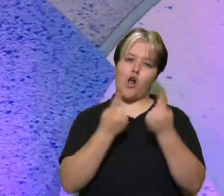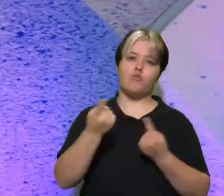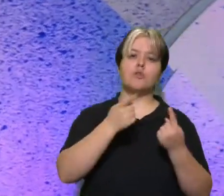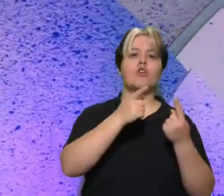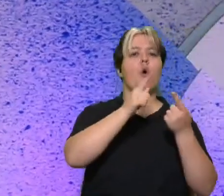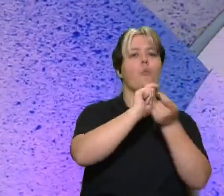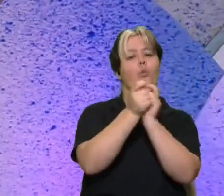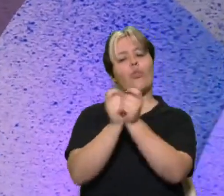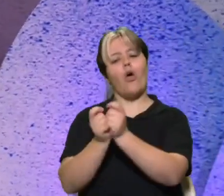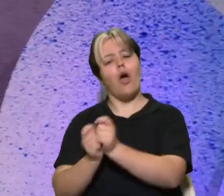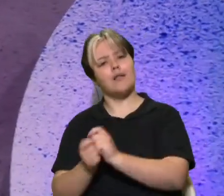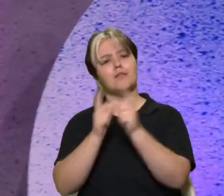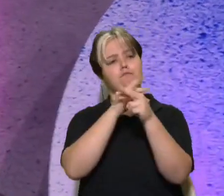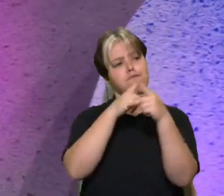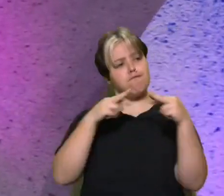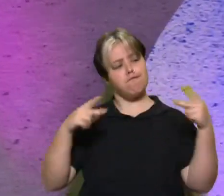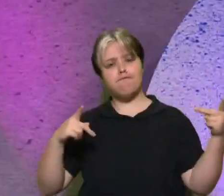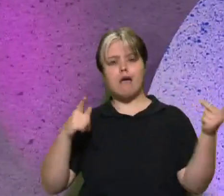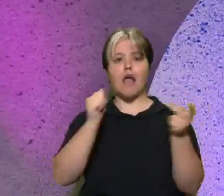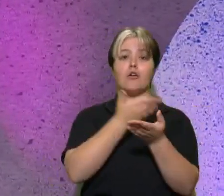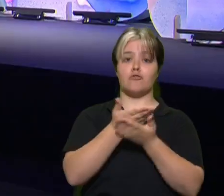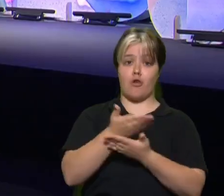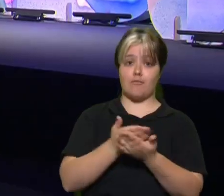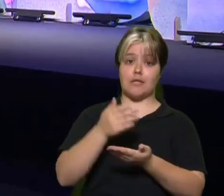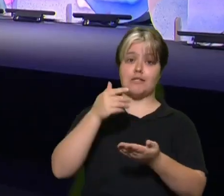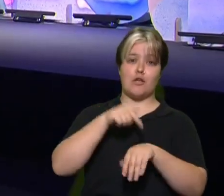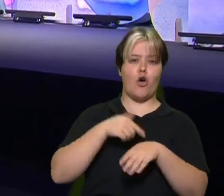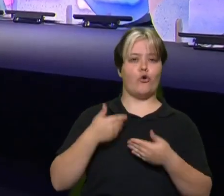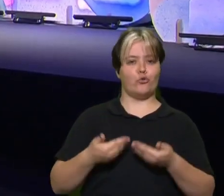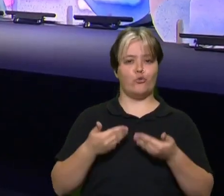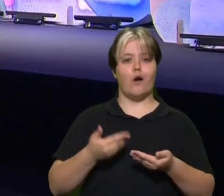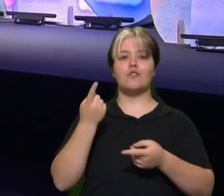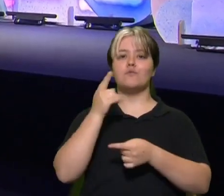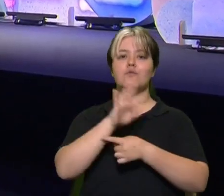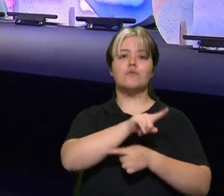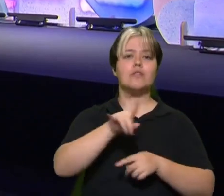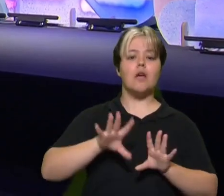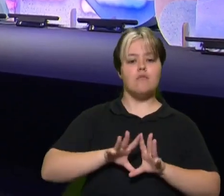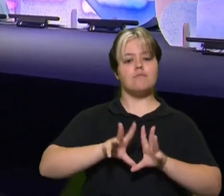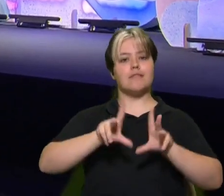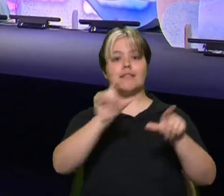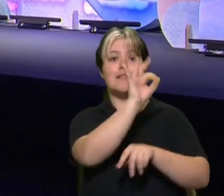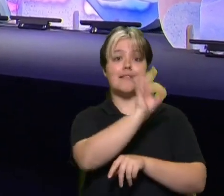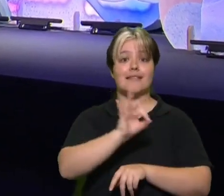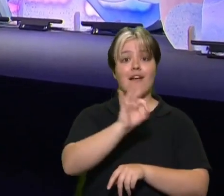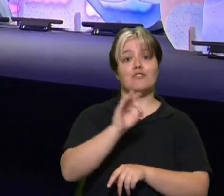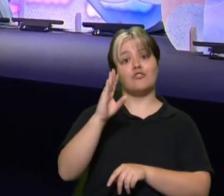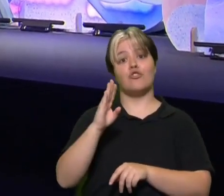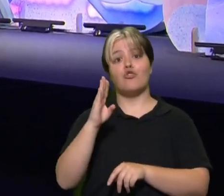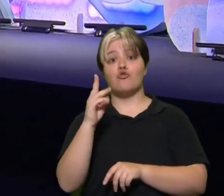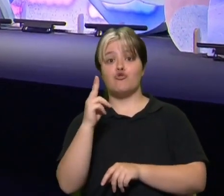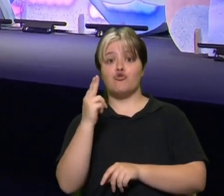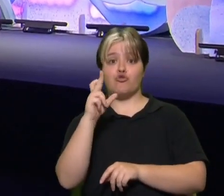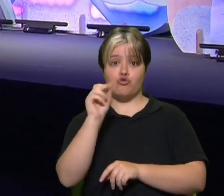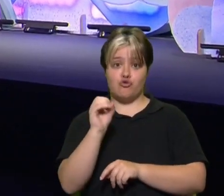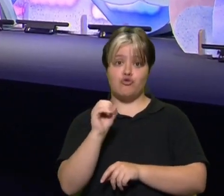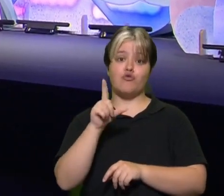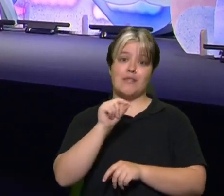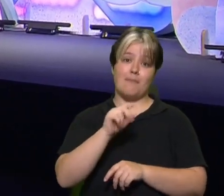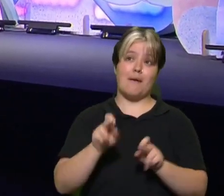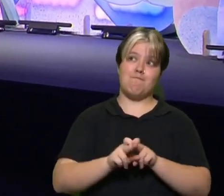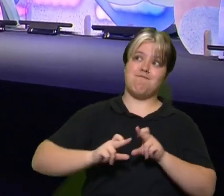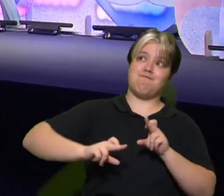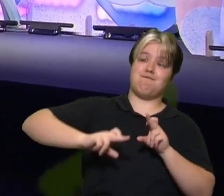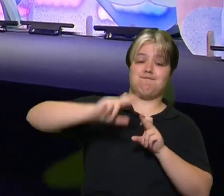some economic variables closer to us, the tendency of interest